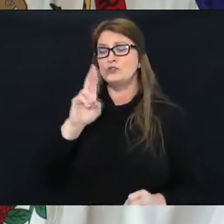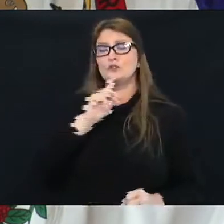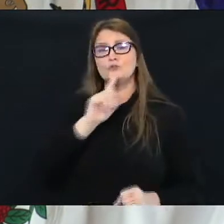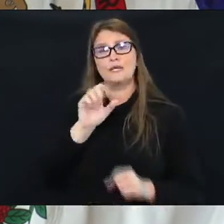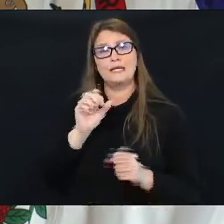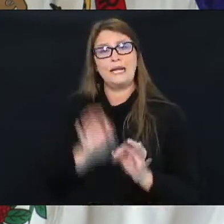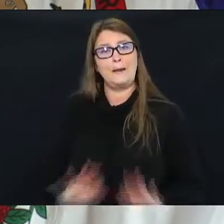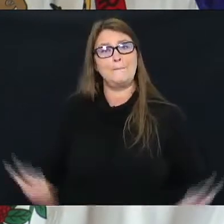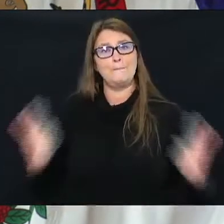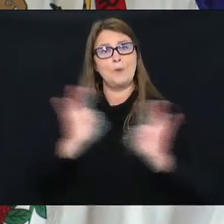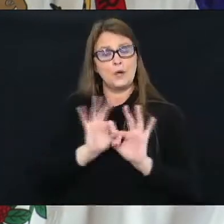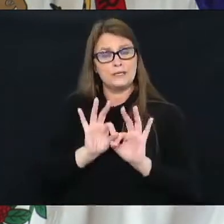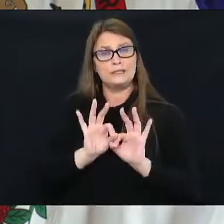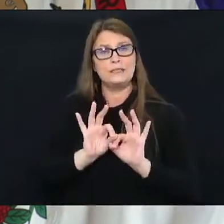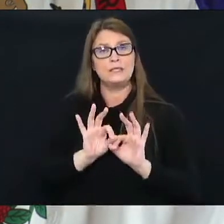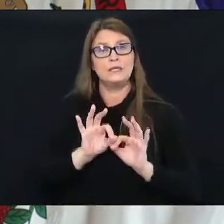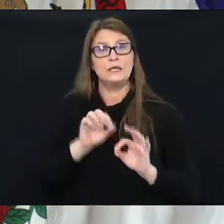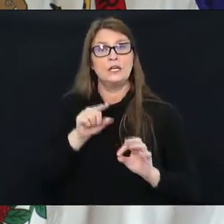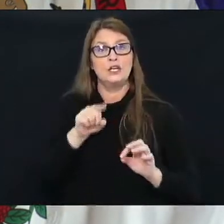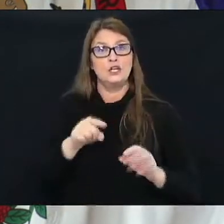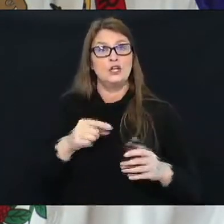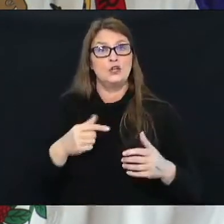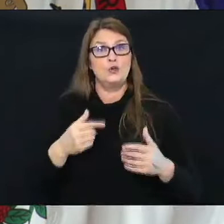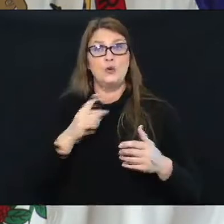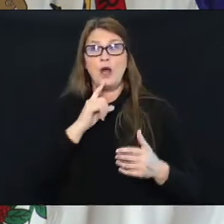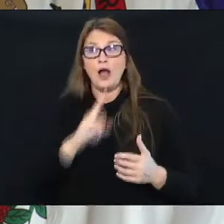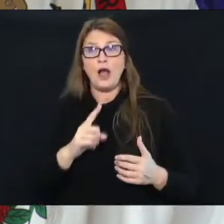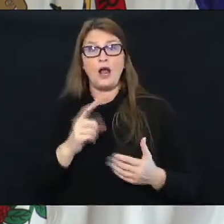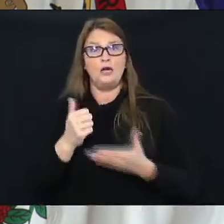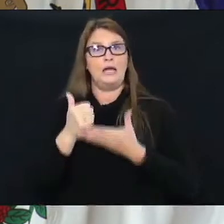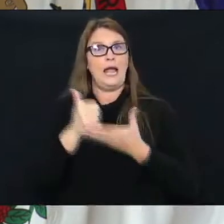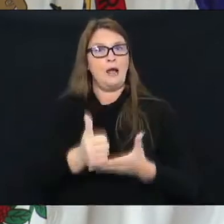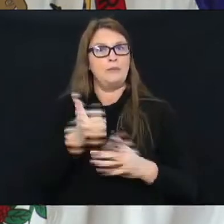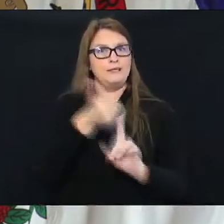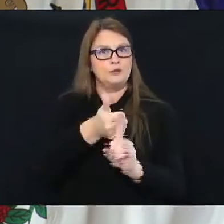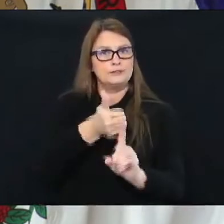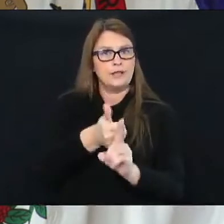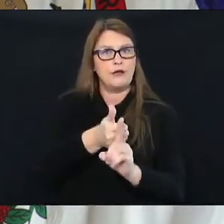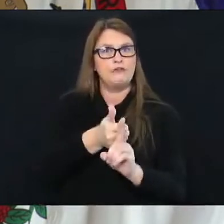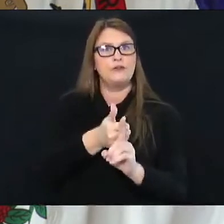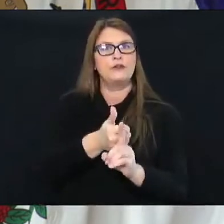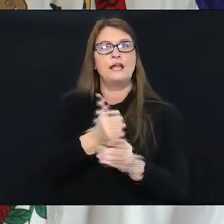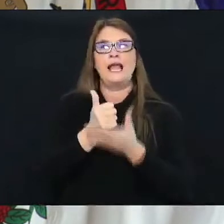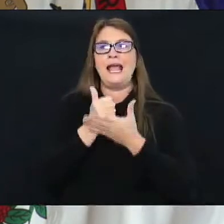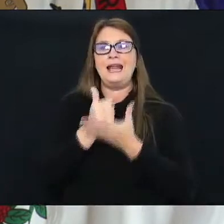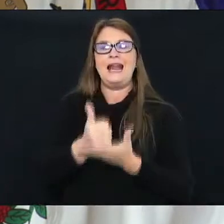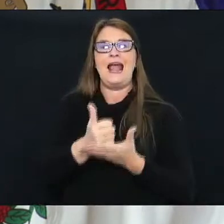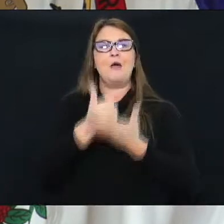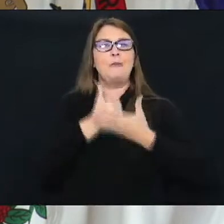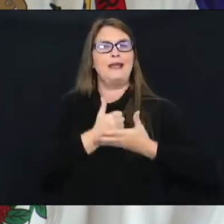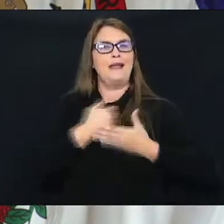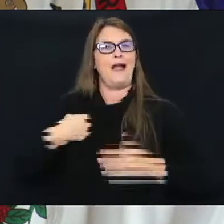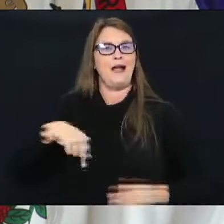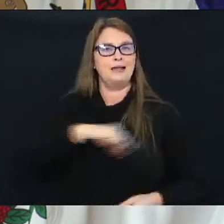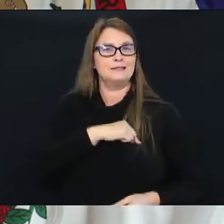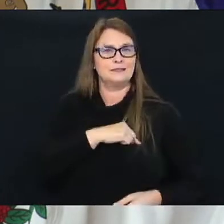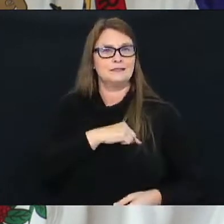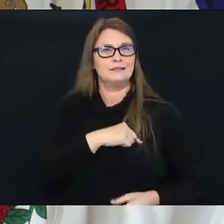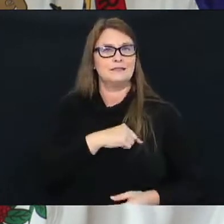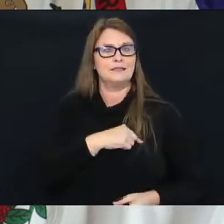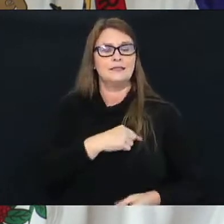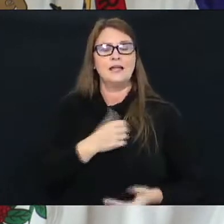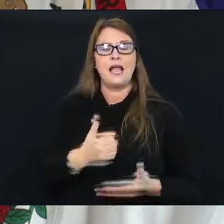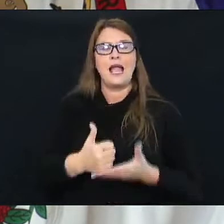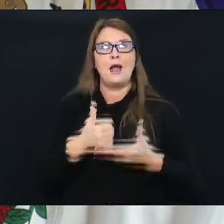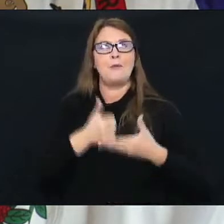with all that, if you get that, you are stacking the deck in your favor, and you're helping us all across the board. You're